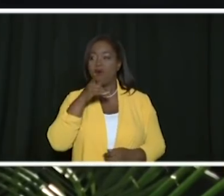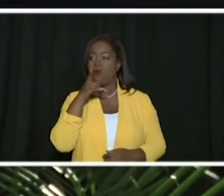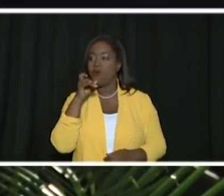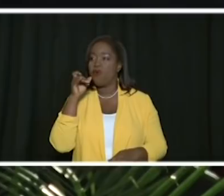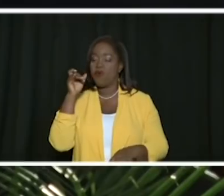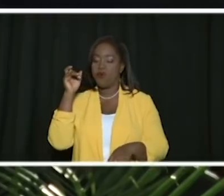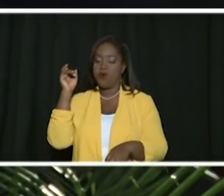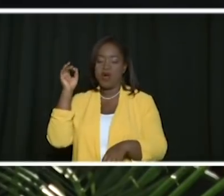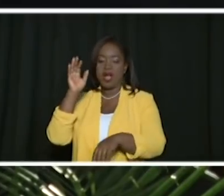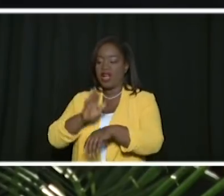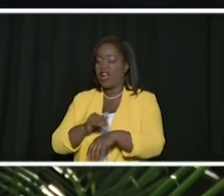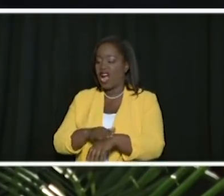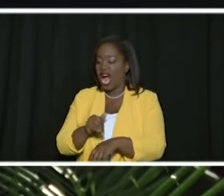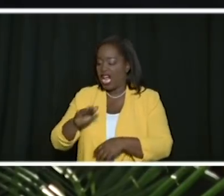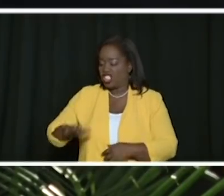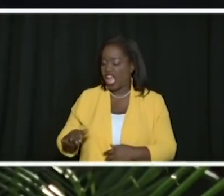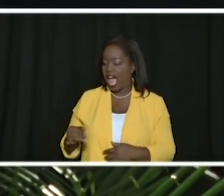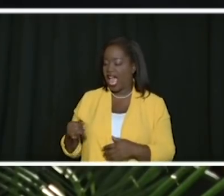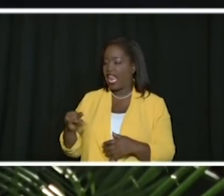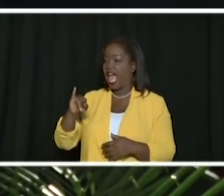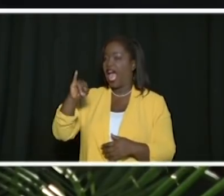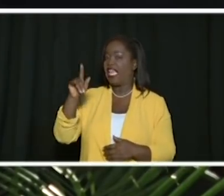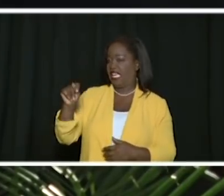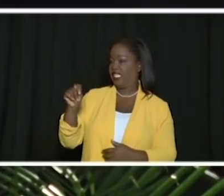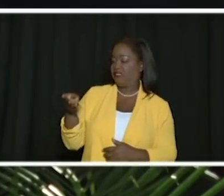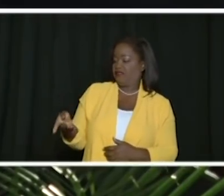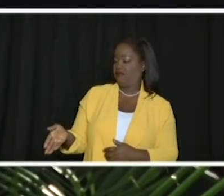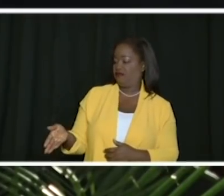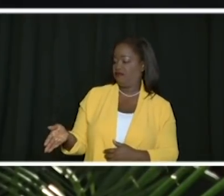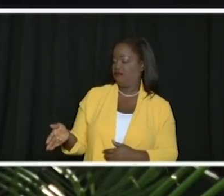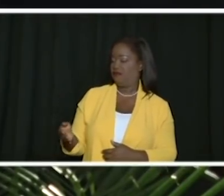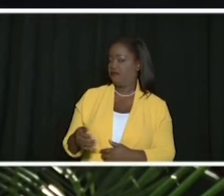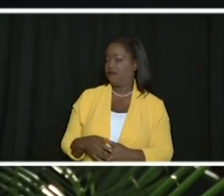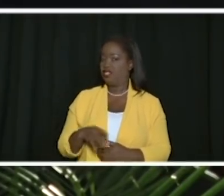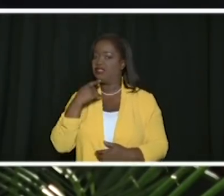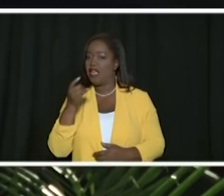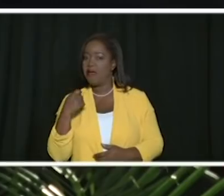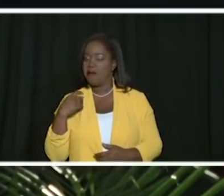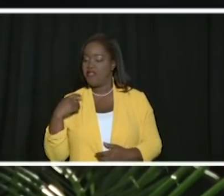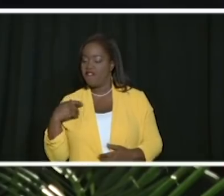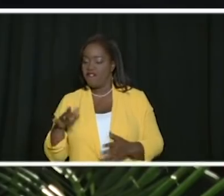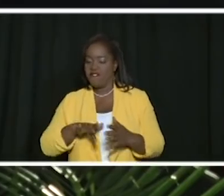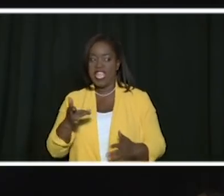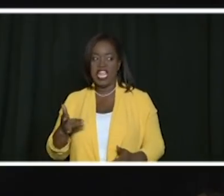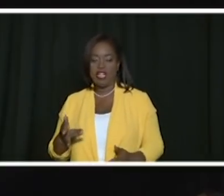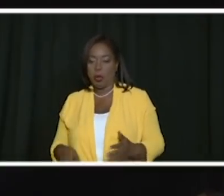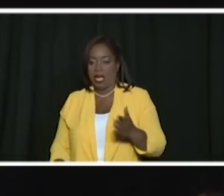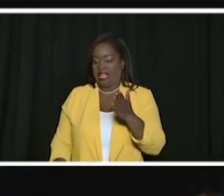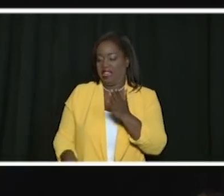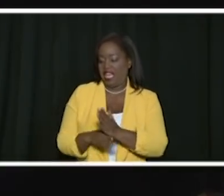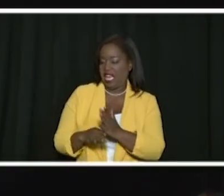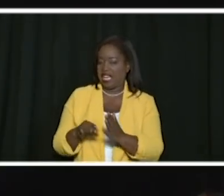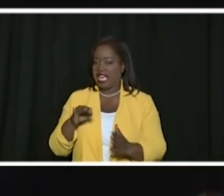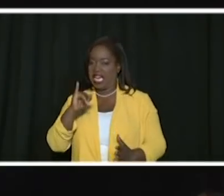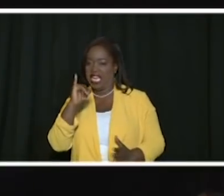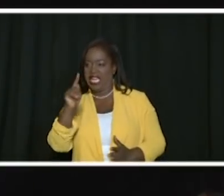it down. Make sure they did thump it down. And you know what I mean? And when you say to even some of the fathers that, listen, you know, you can't